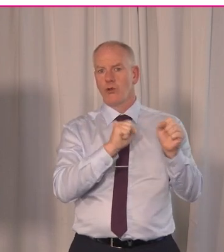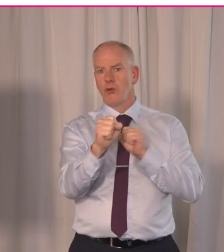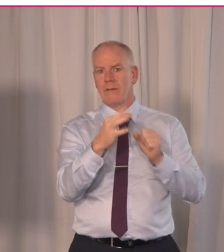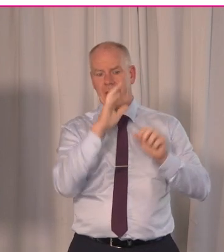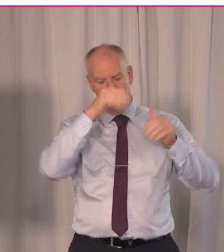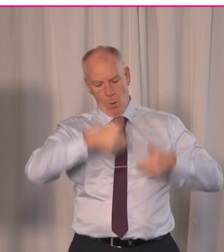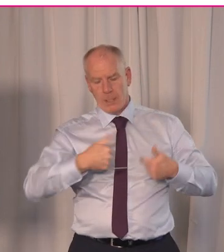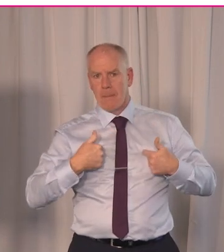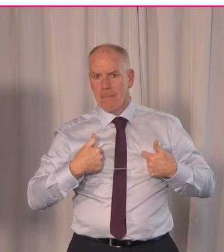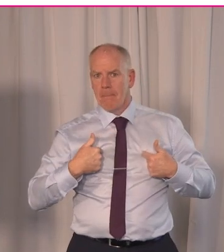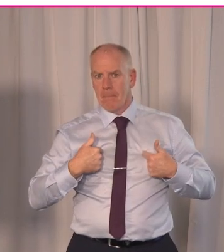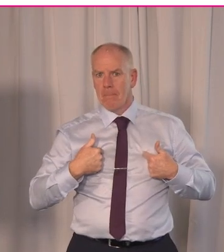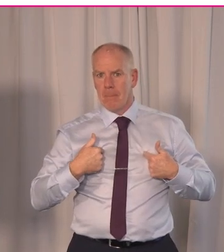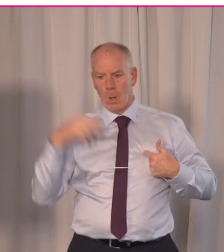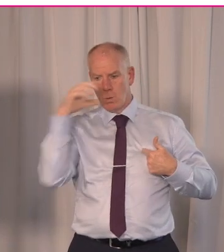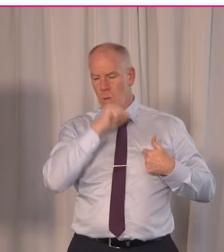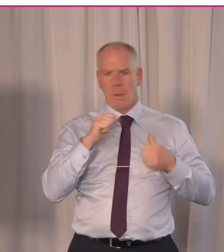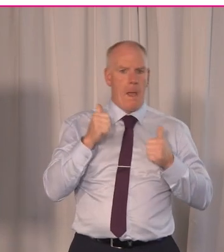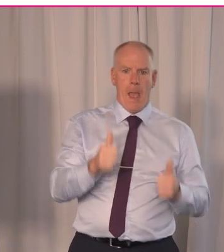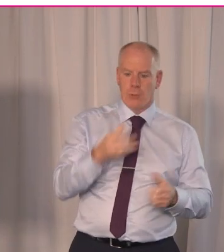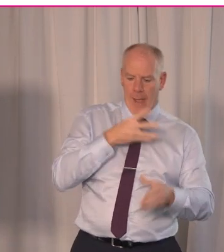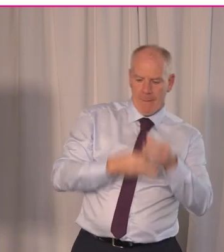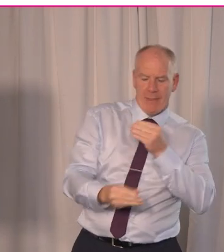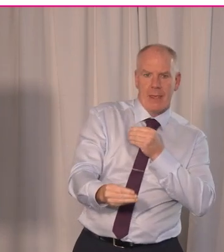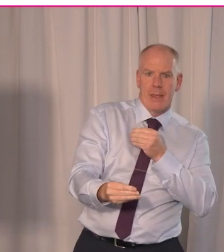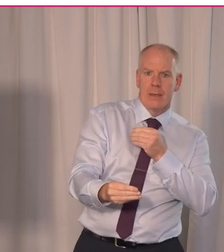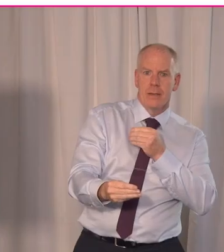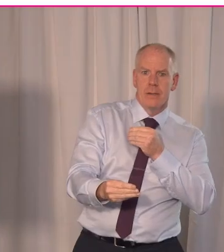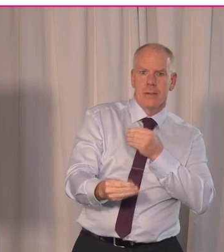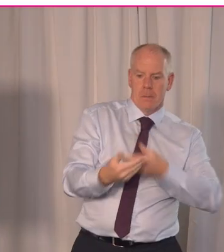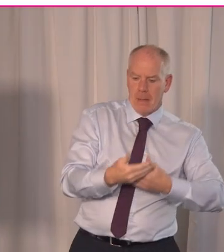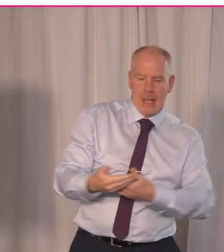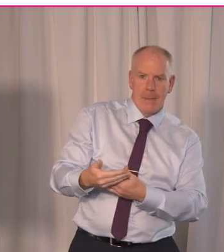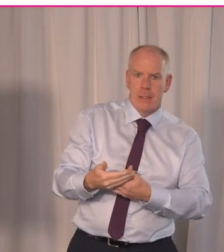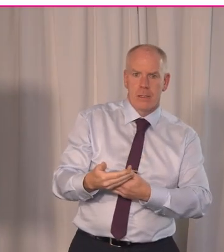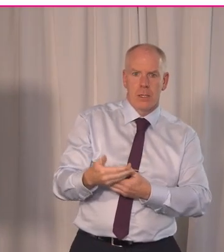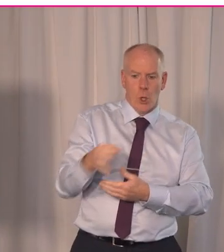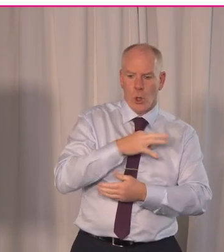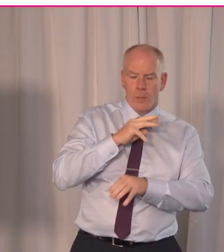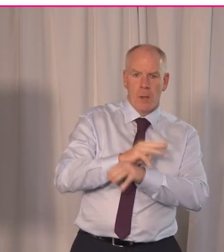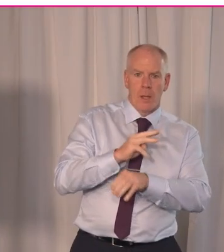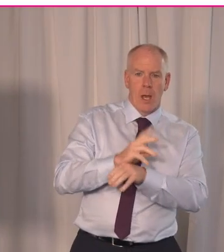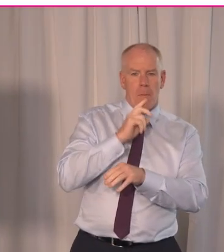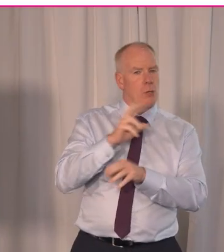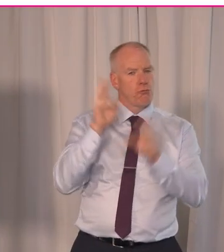of the assumption that autistic people lack empathy and so can't be good mothers, when actually there's a lot of evidence to the